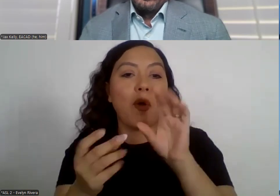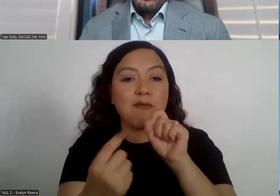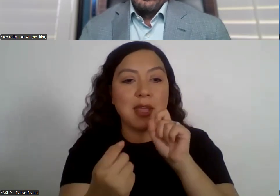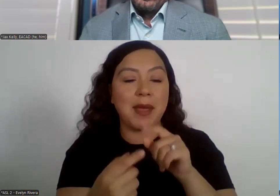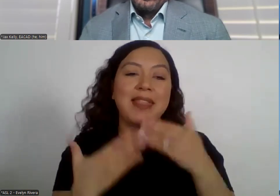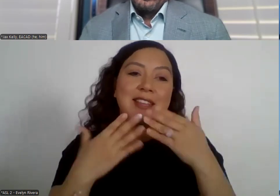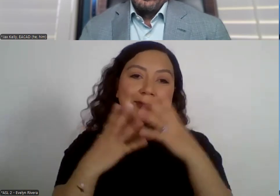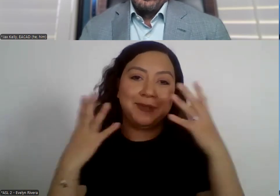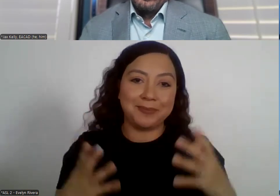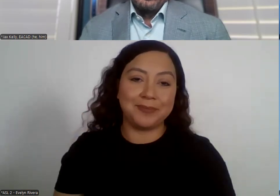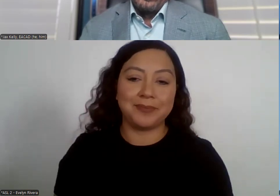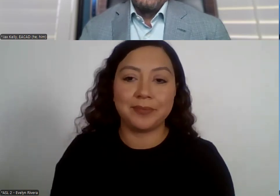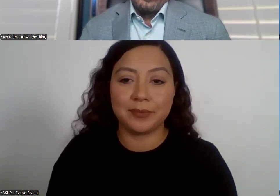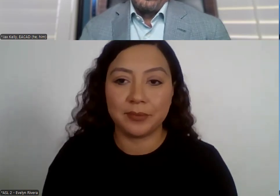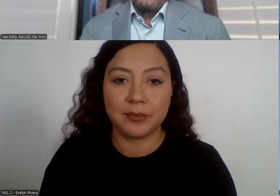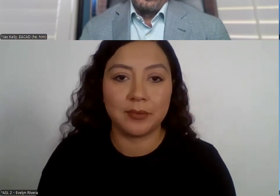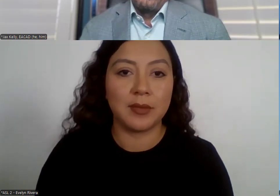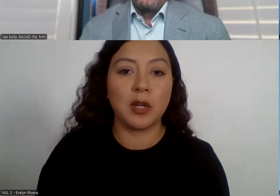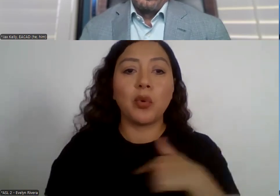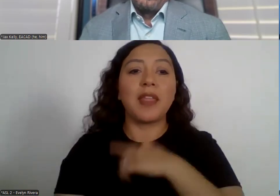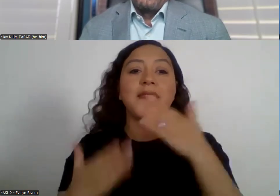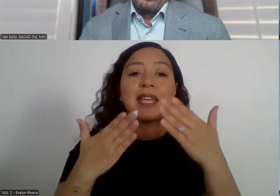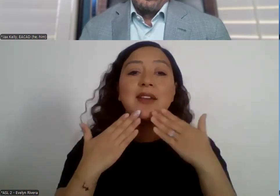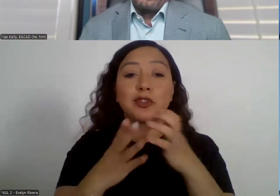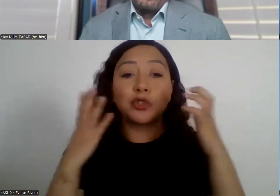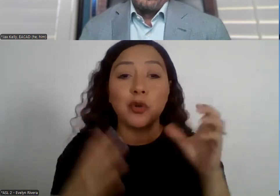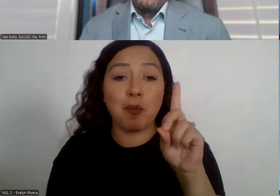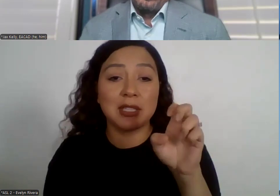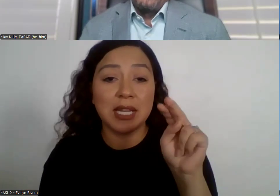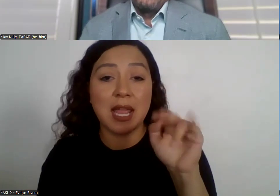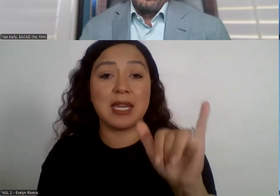you, Denny. And I have to say, we have been so grateful to you. You've been a longtime leader in